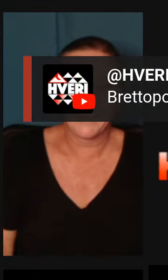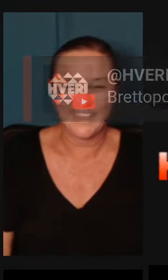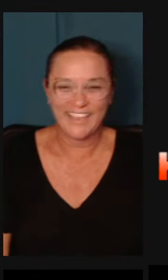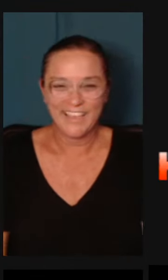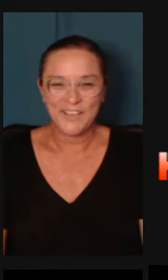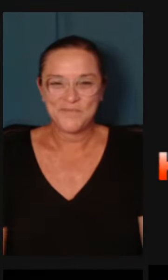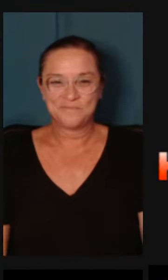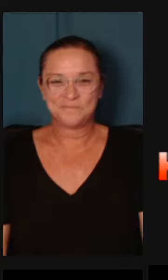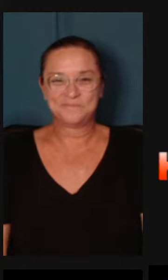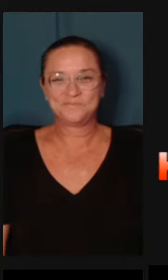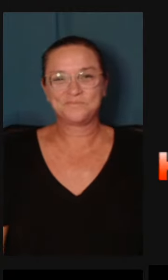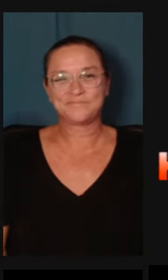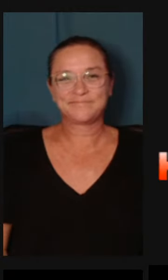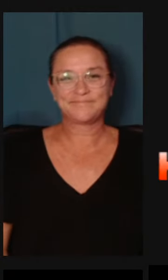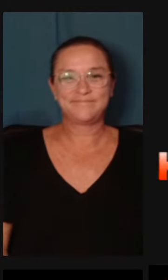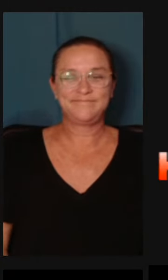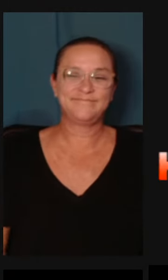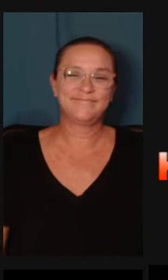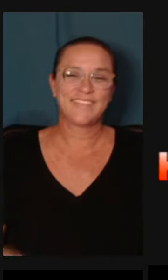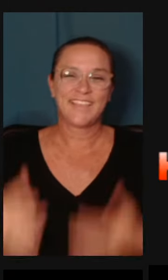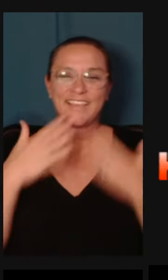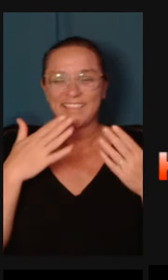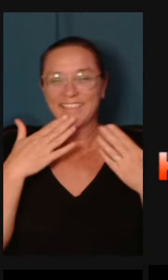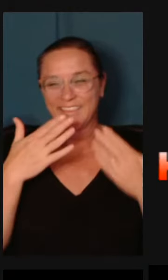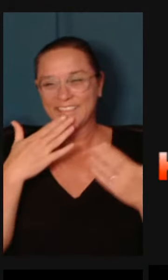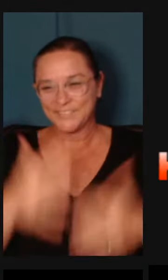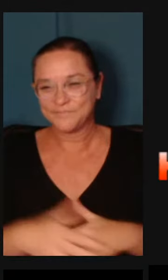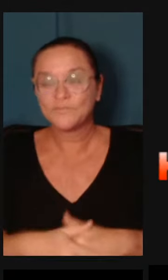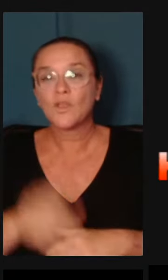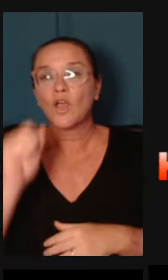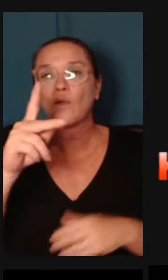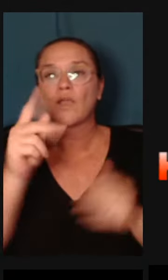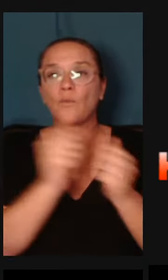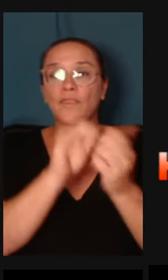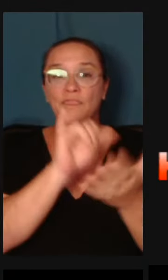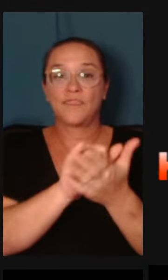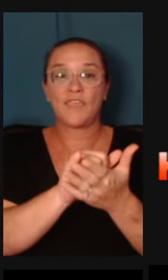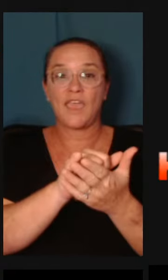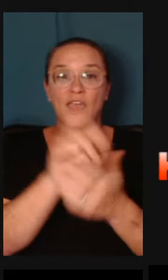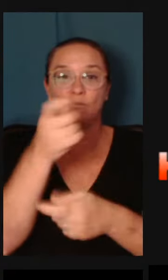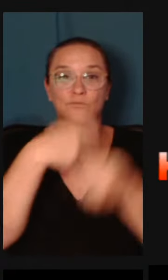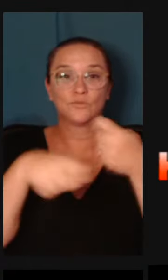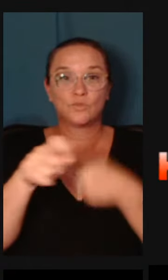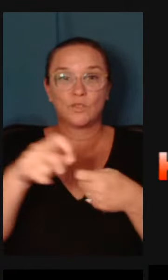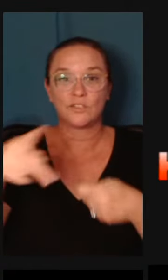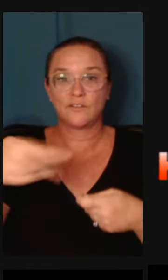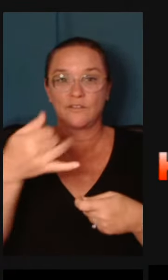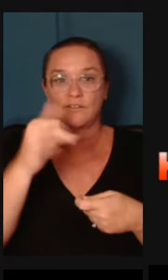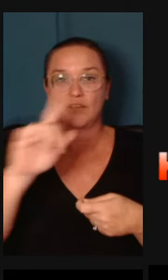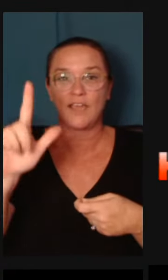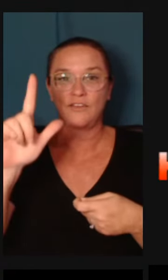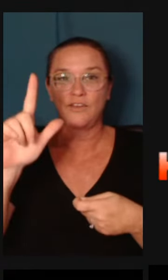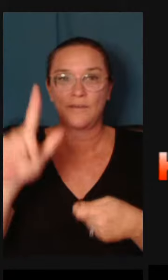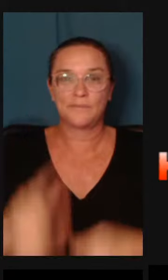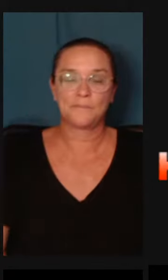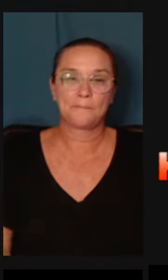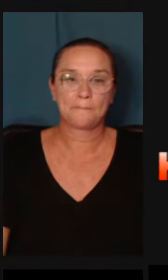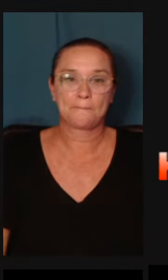All right. All right. With that, I will tag Phil back in. Thanks, Lou. Yeah. All